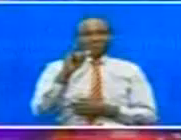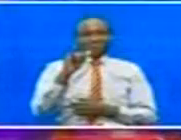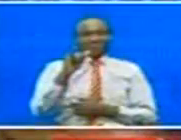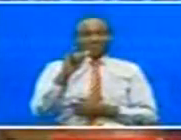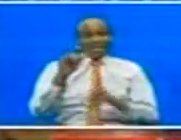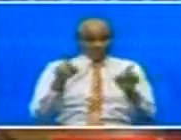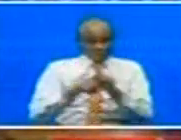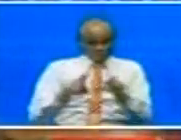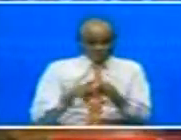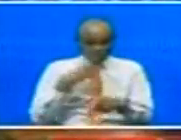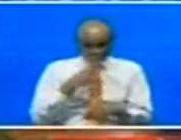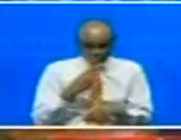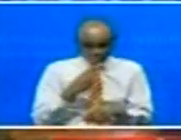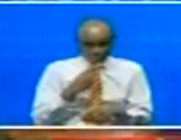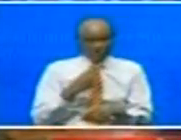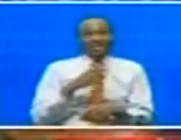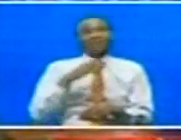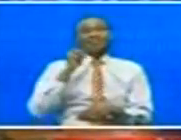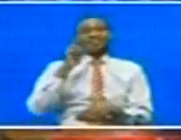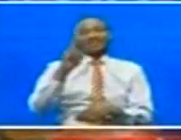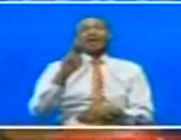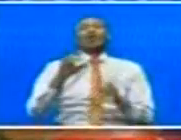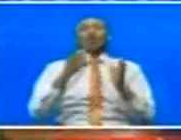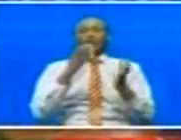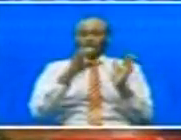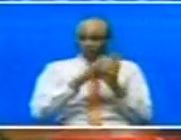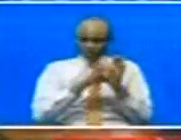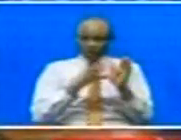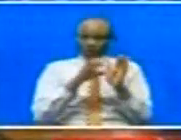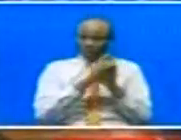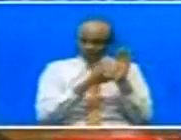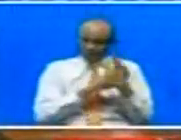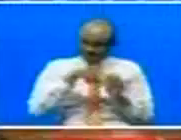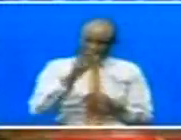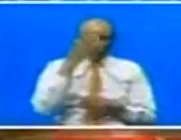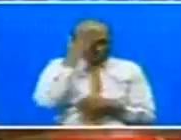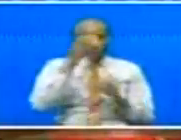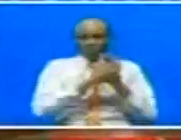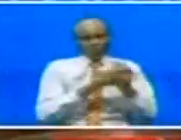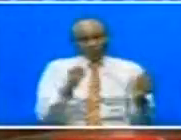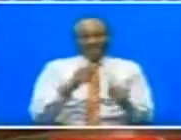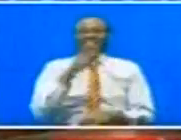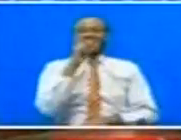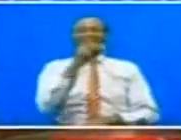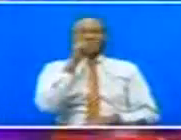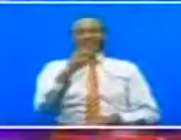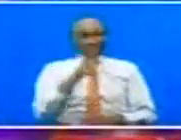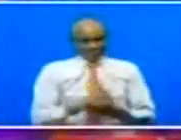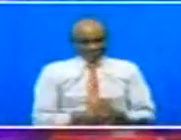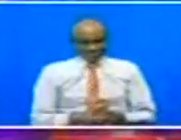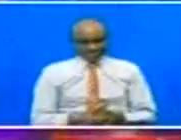And also, Mr. Constitution himself, Karanja KK to his friends.